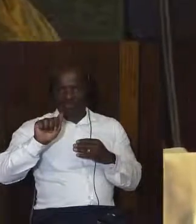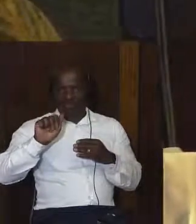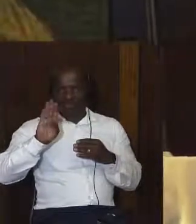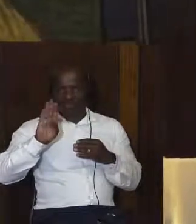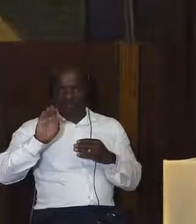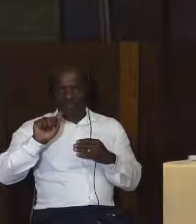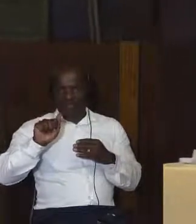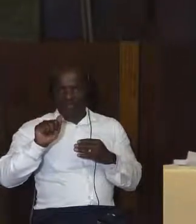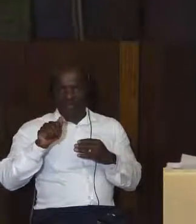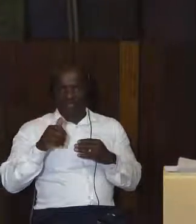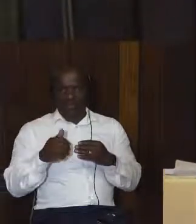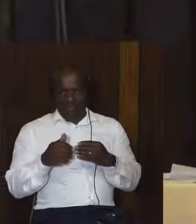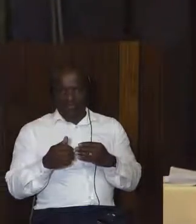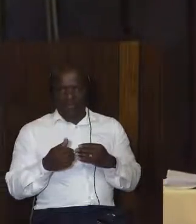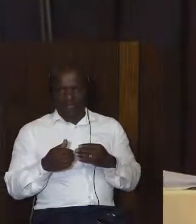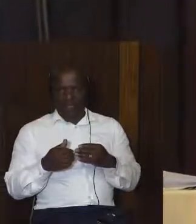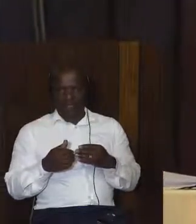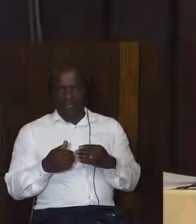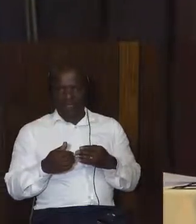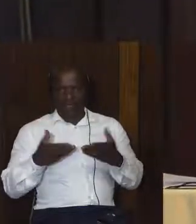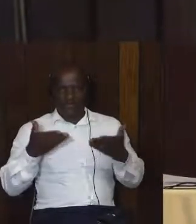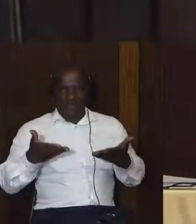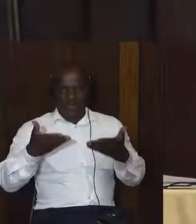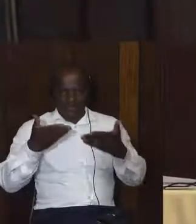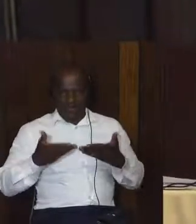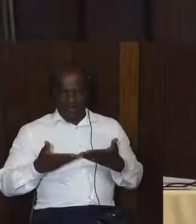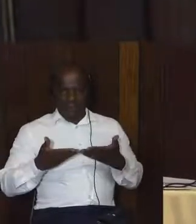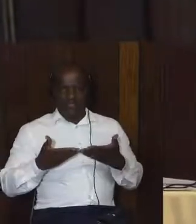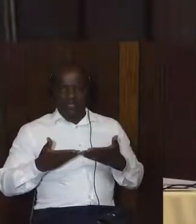Let me welcome the clarification provided